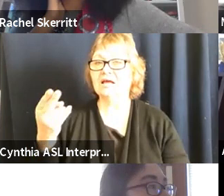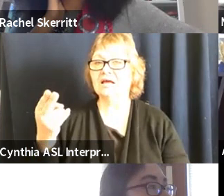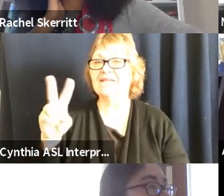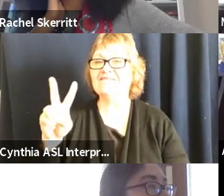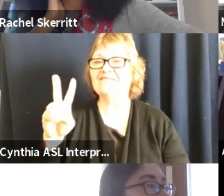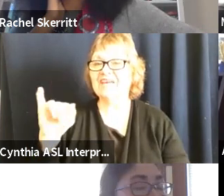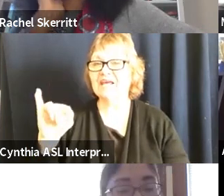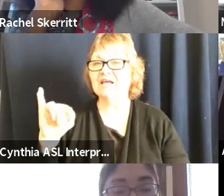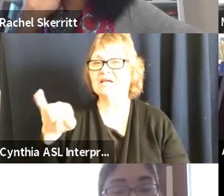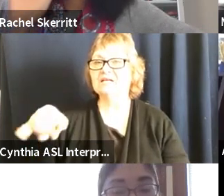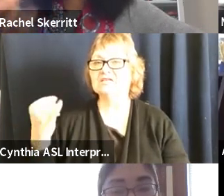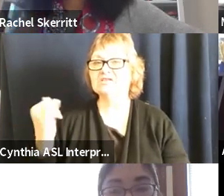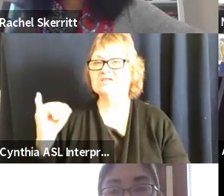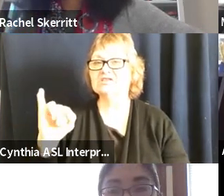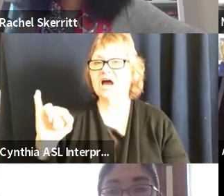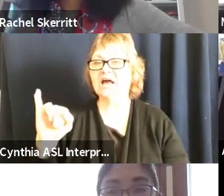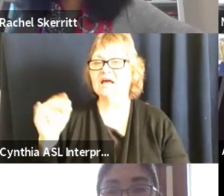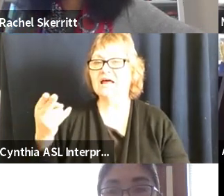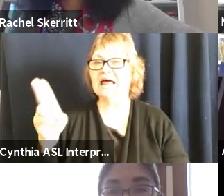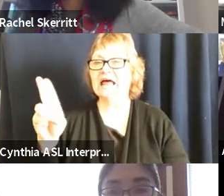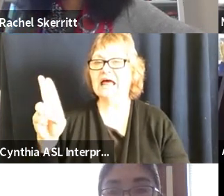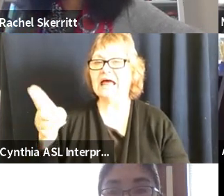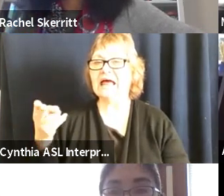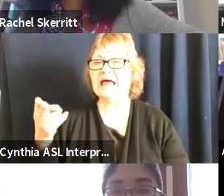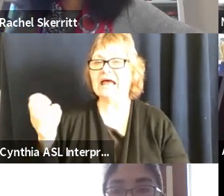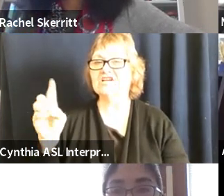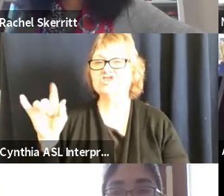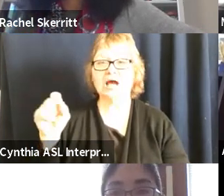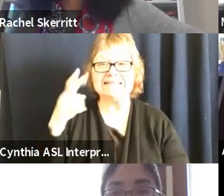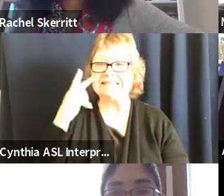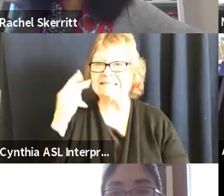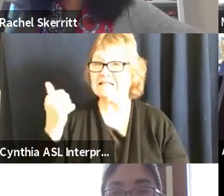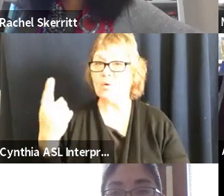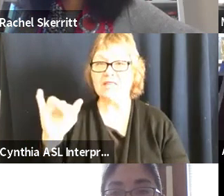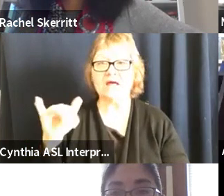Vijay Hedge, I don't see anyone with that name.